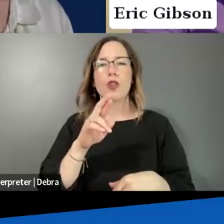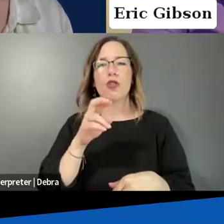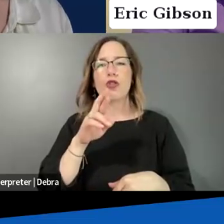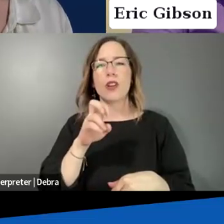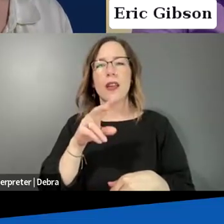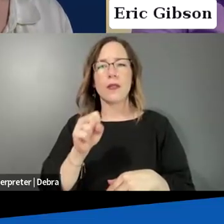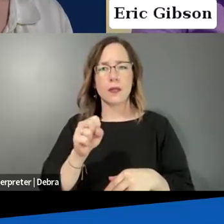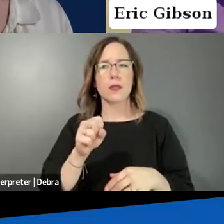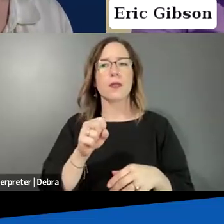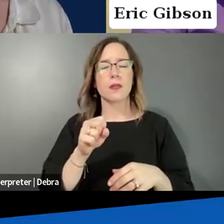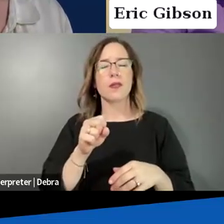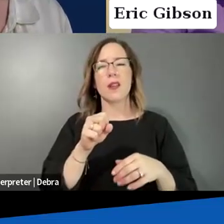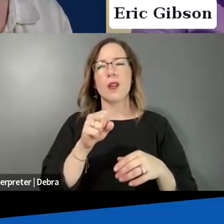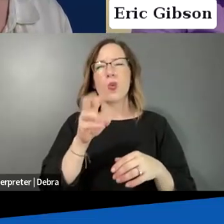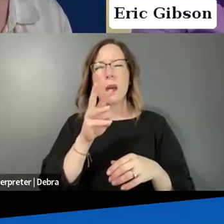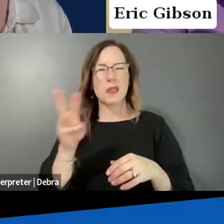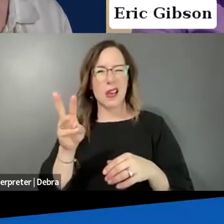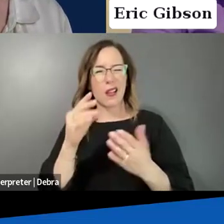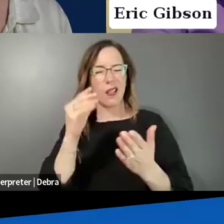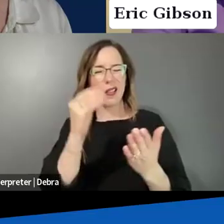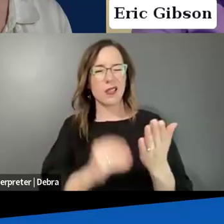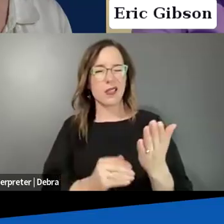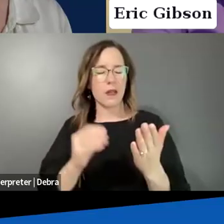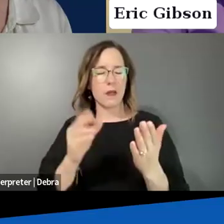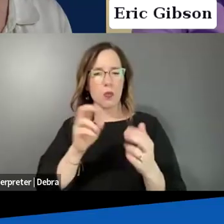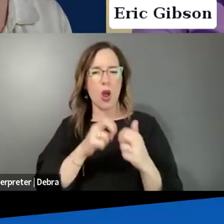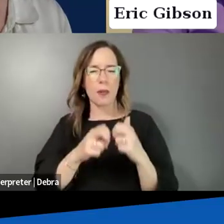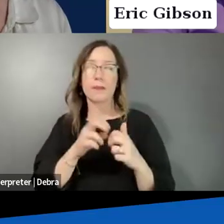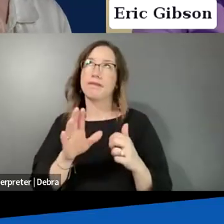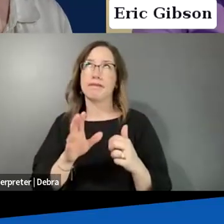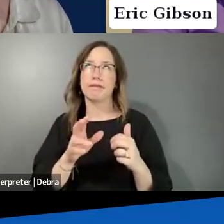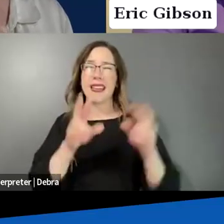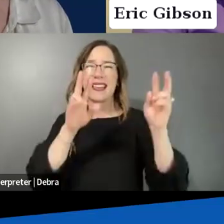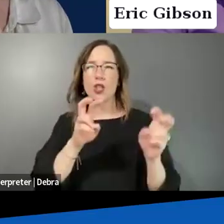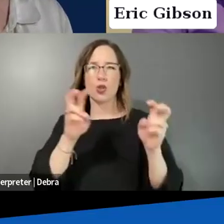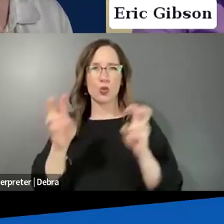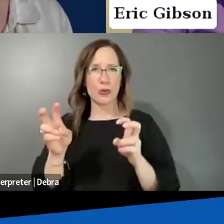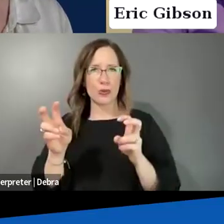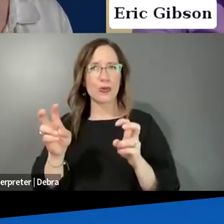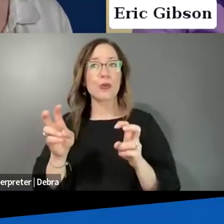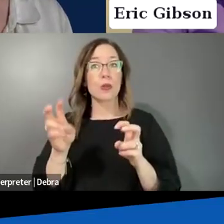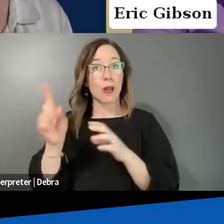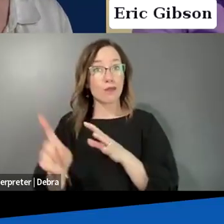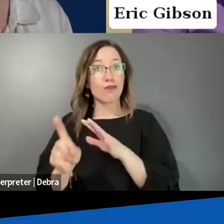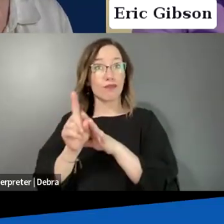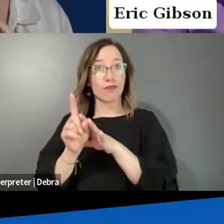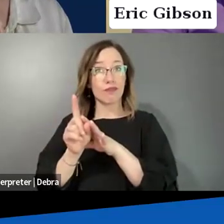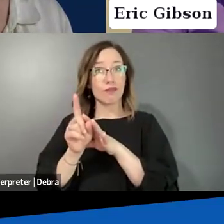where there's a whole listing of all the problems. I shouldn't call it problems, the issues that arise